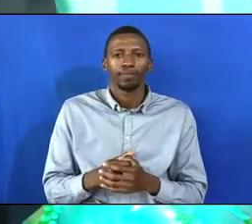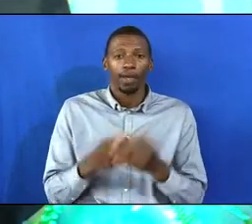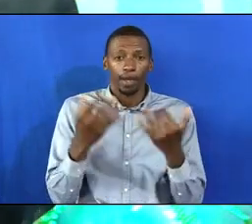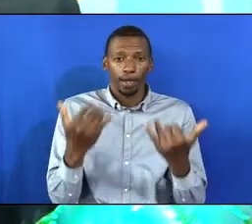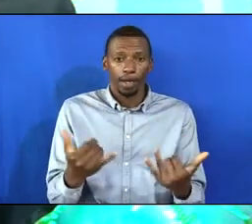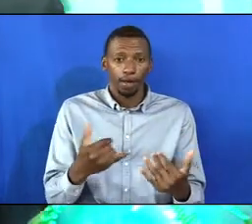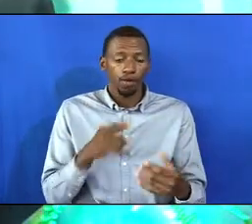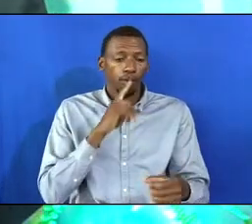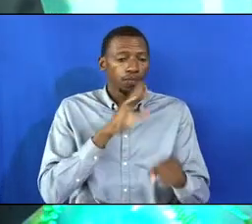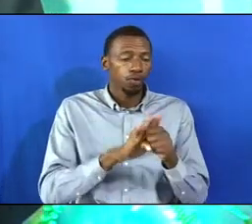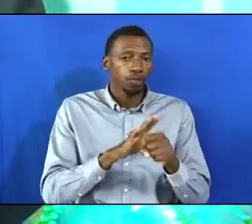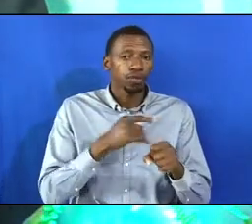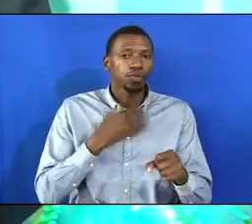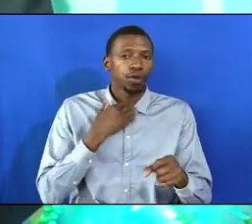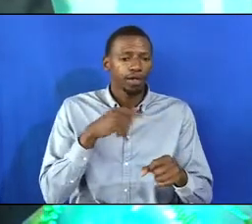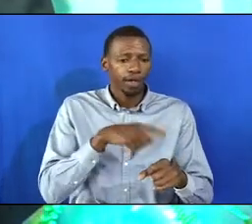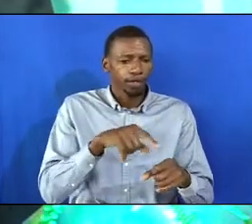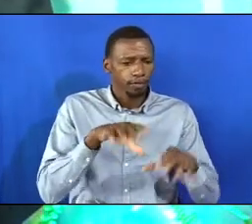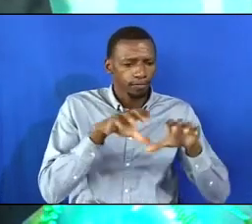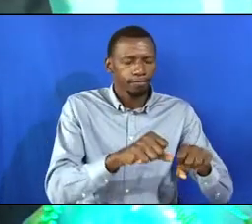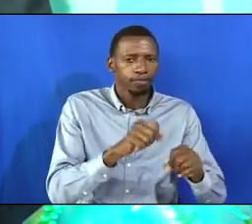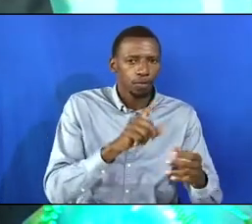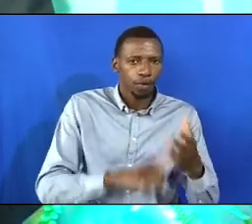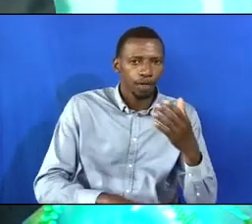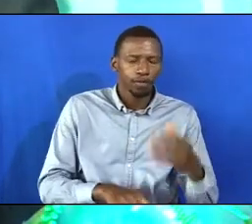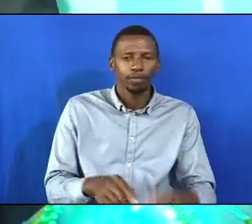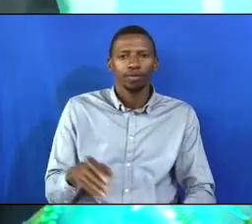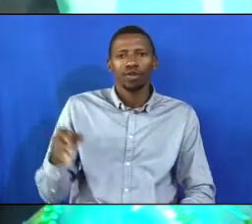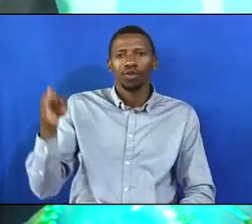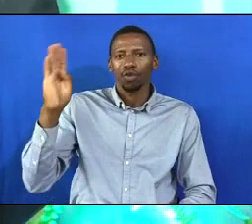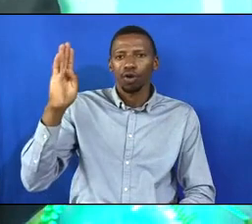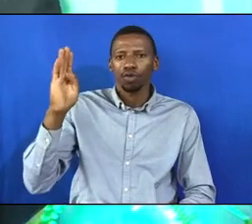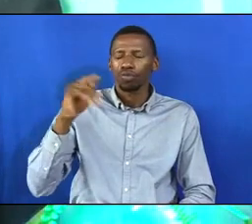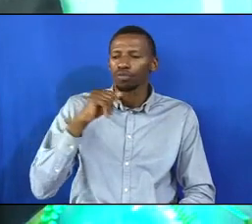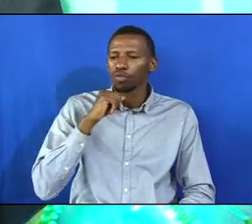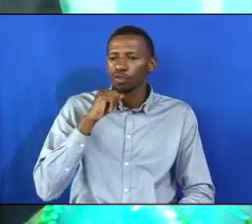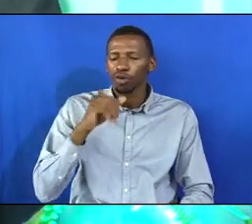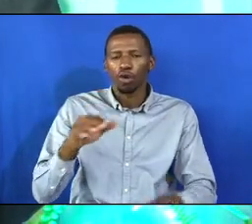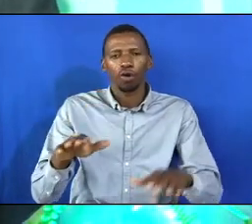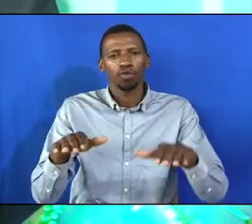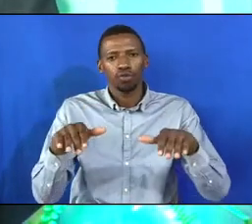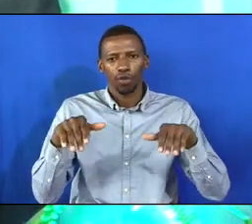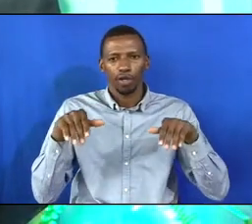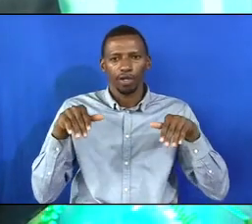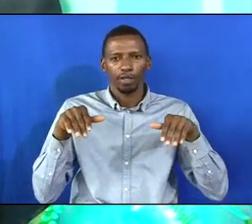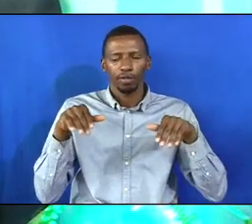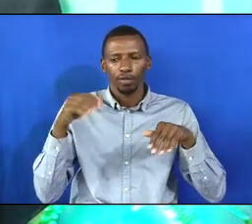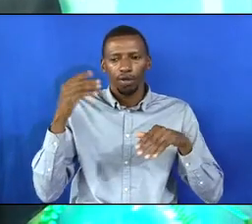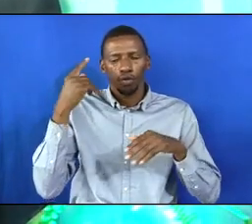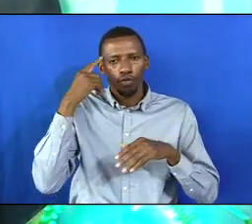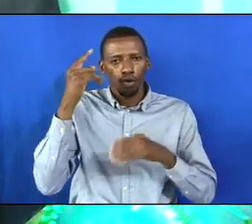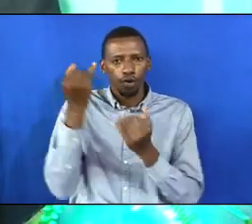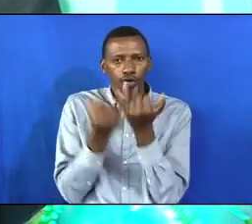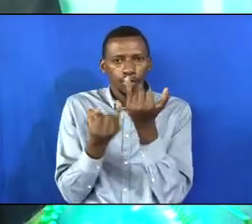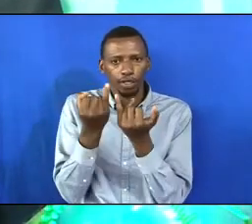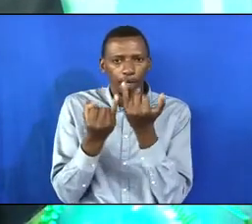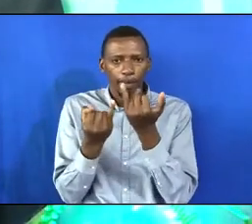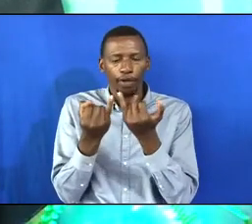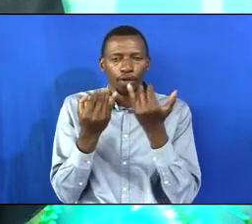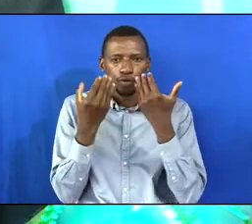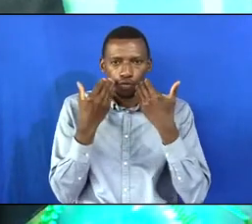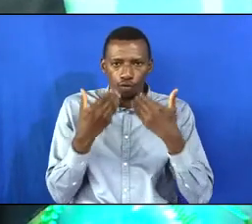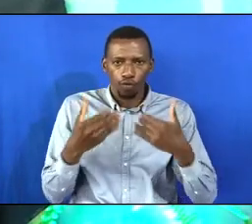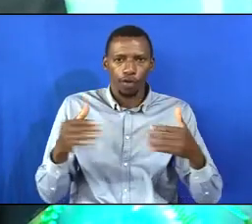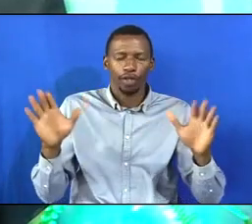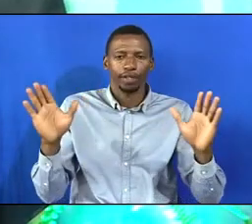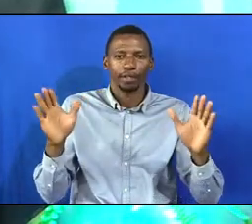wanted us to grasp is this. God does not wait for the Sabbath to pass before